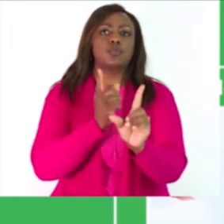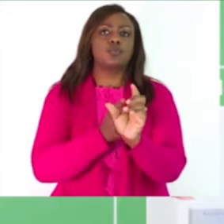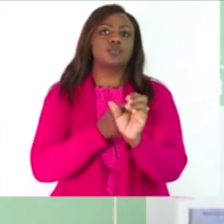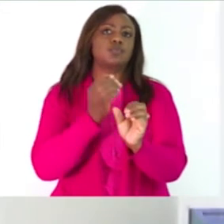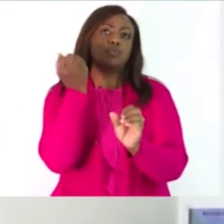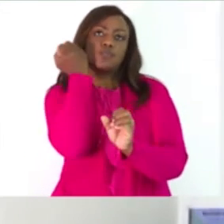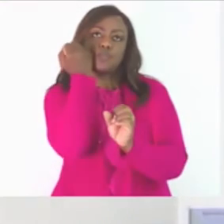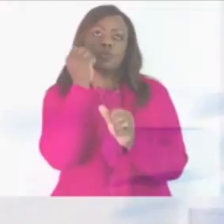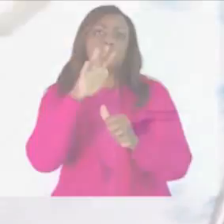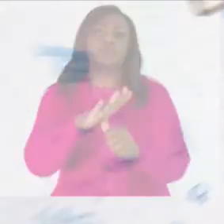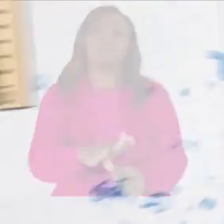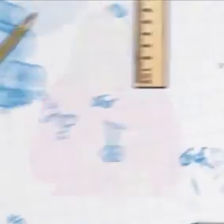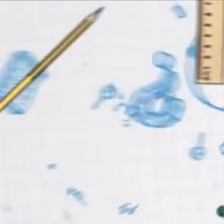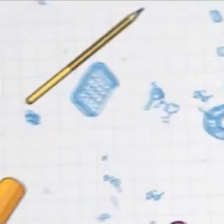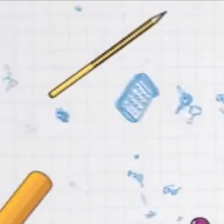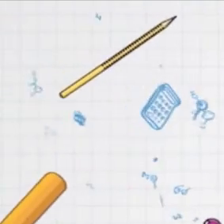abuse.